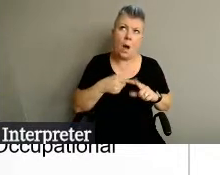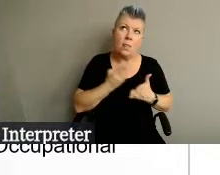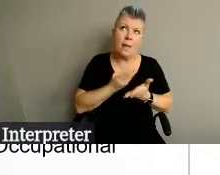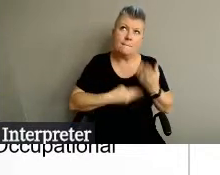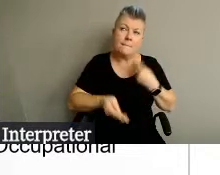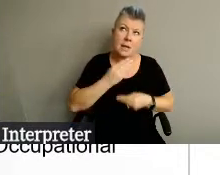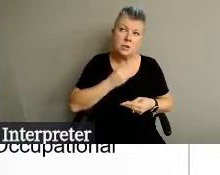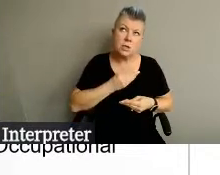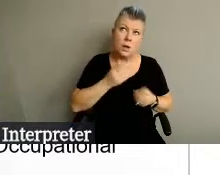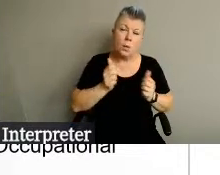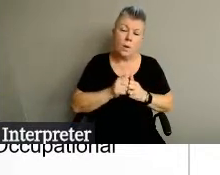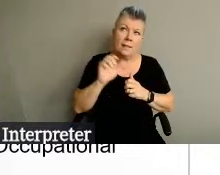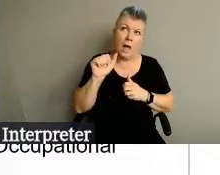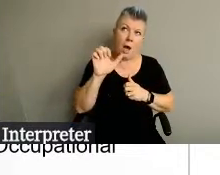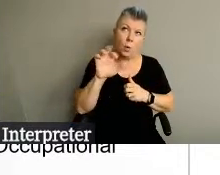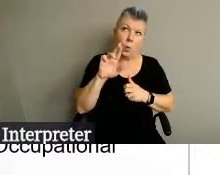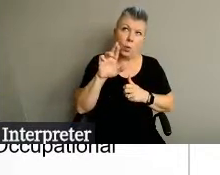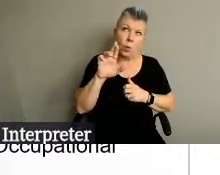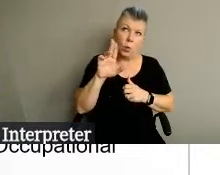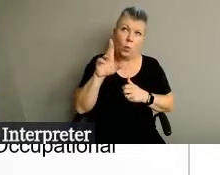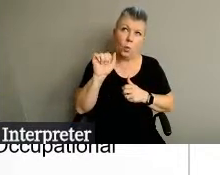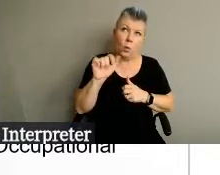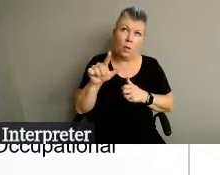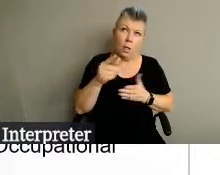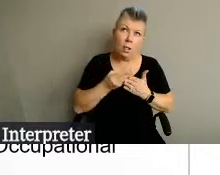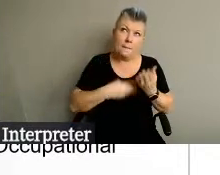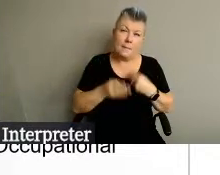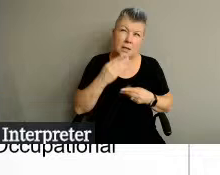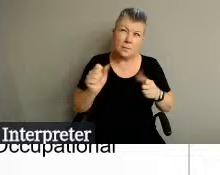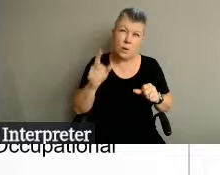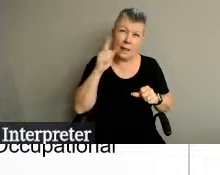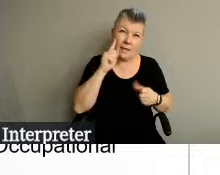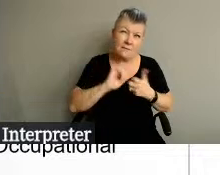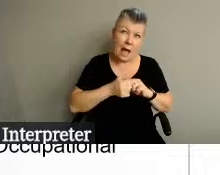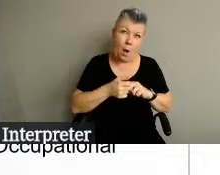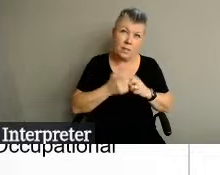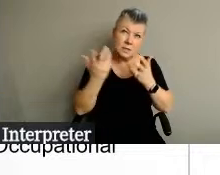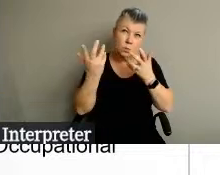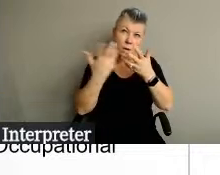accrual, I'm trying to figure out how this would work in an accrual budget.